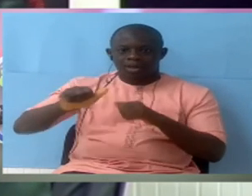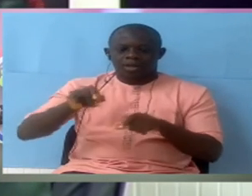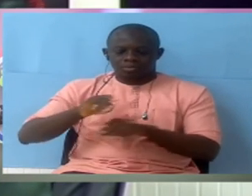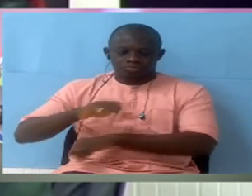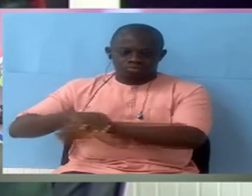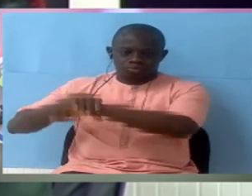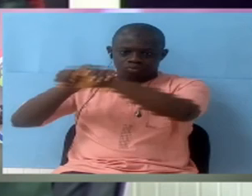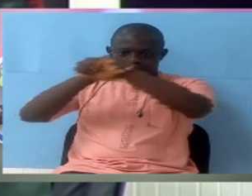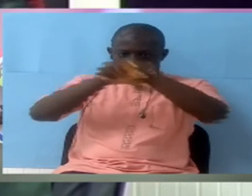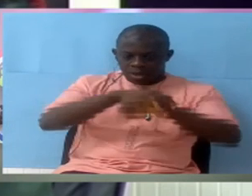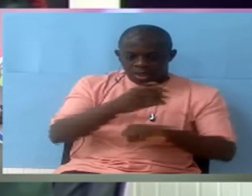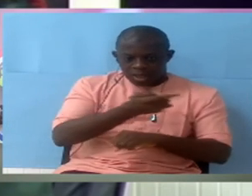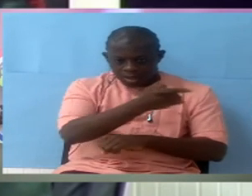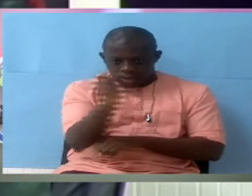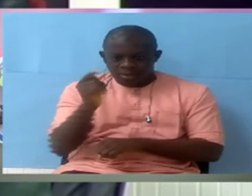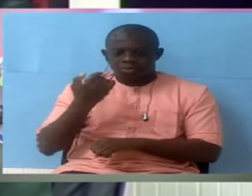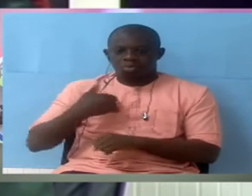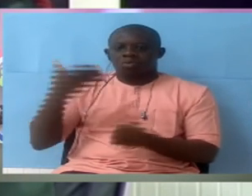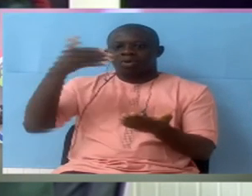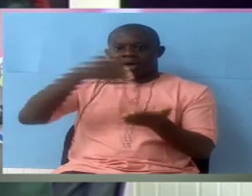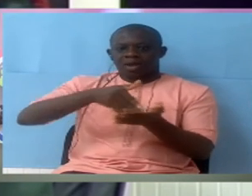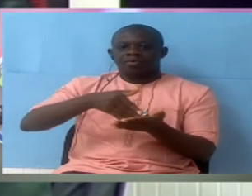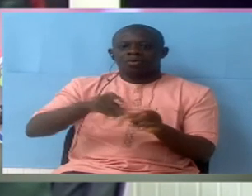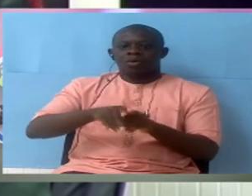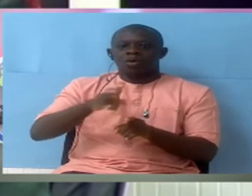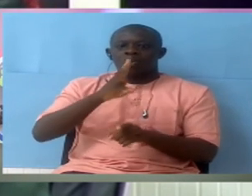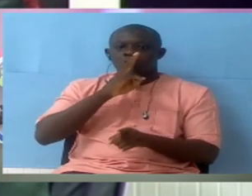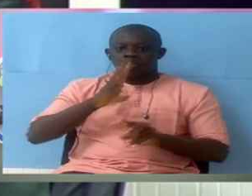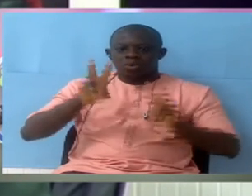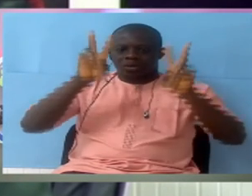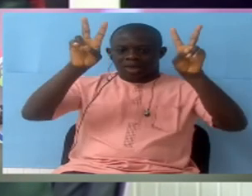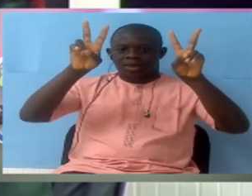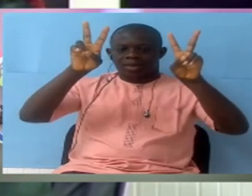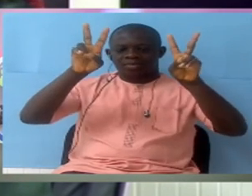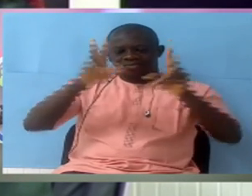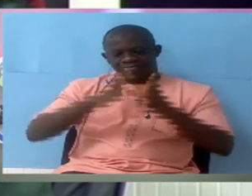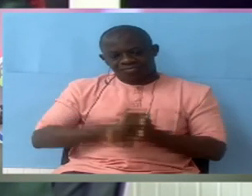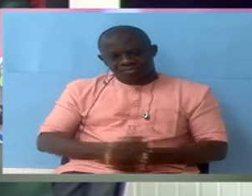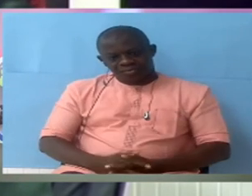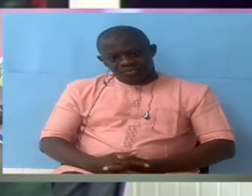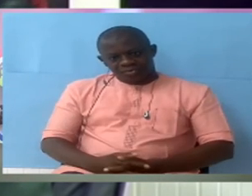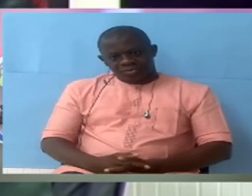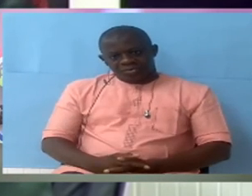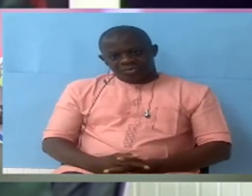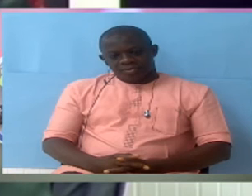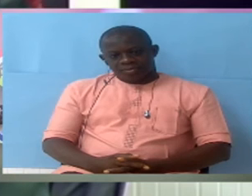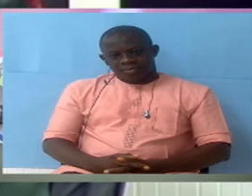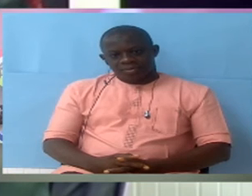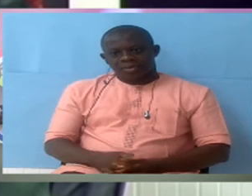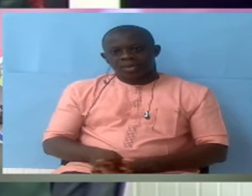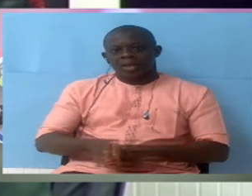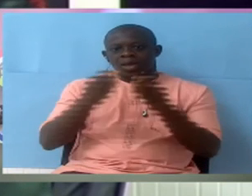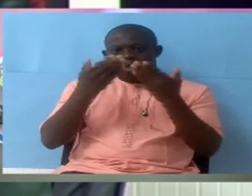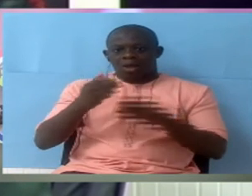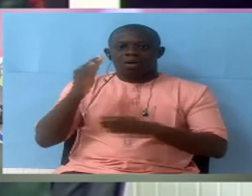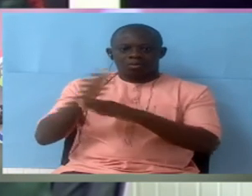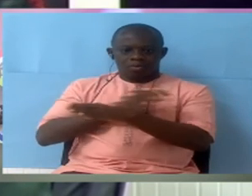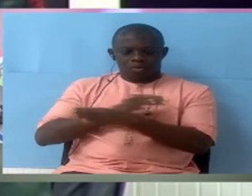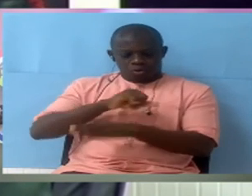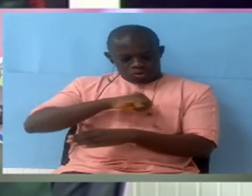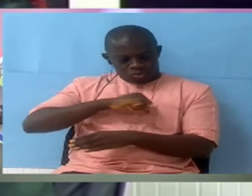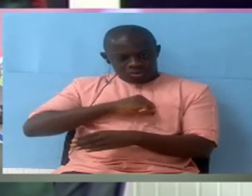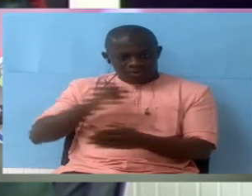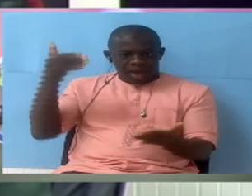ma president bi né nañ indi ñi fi. Who is Yaya Jamme? Mo Yaya Jamme won. So but before they are